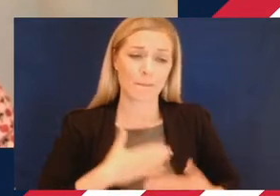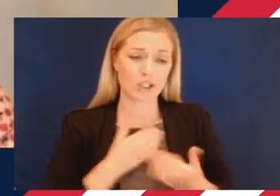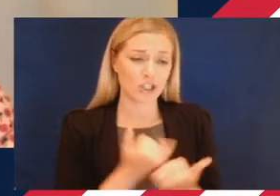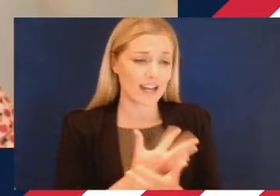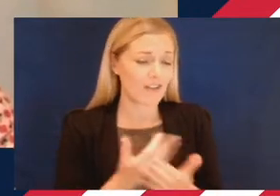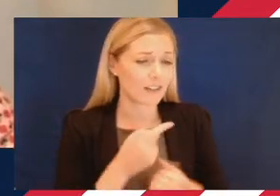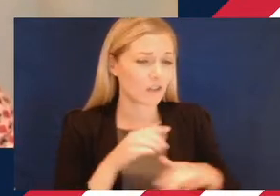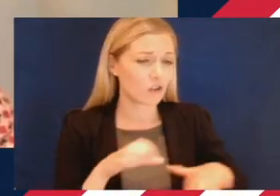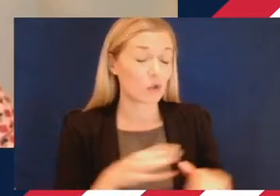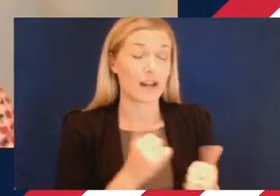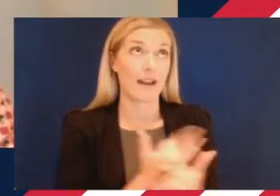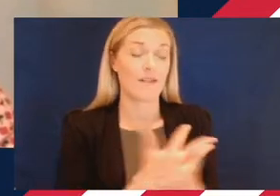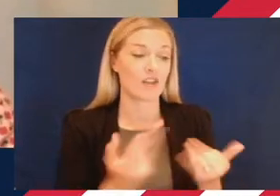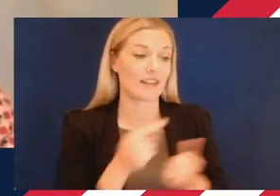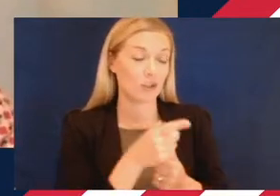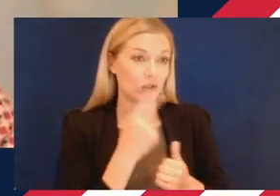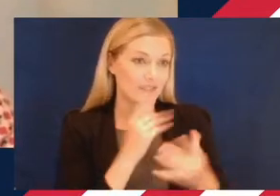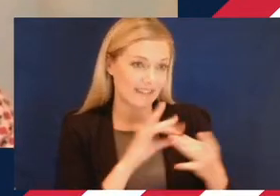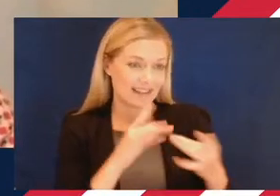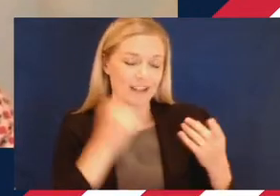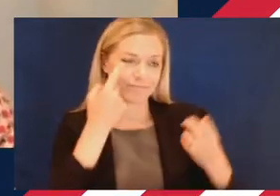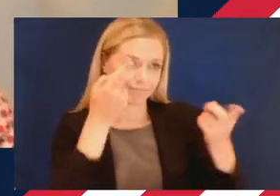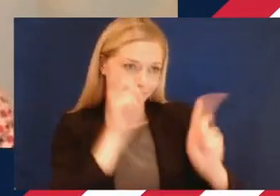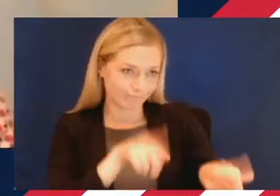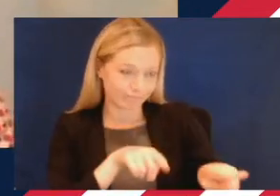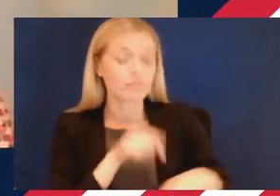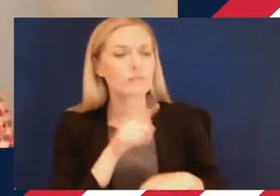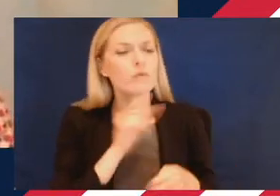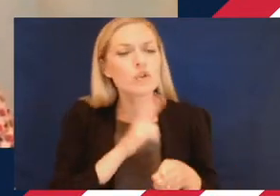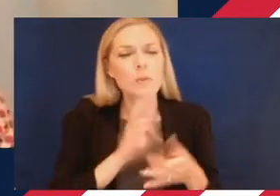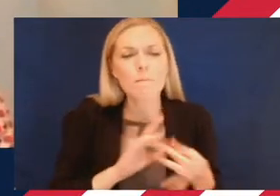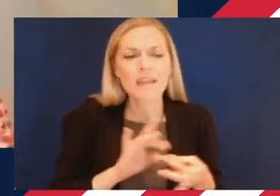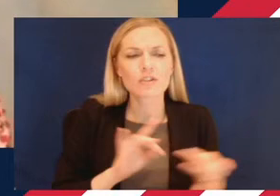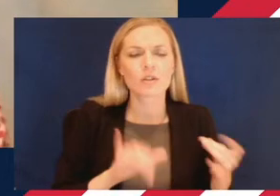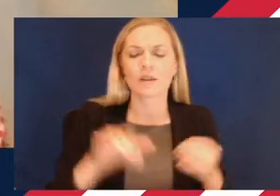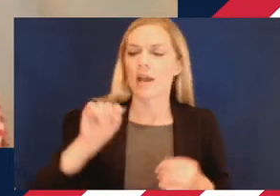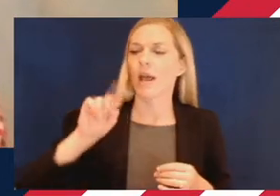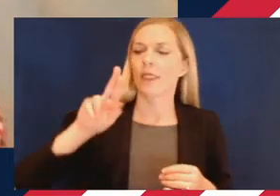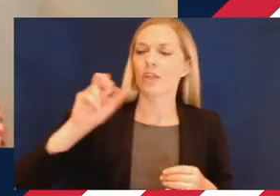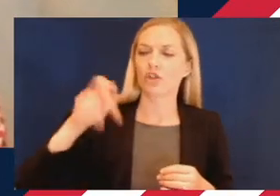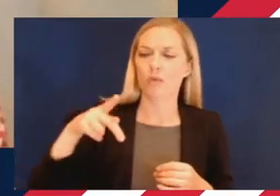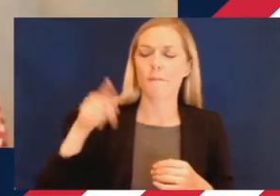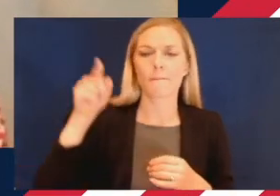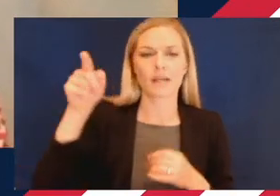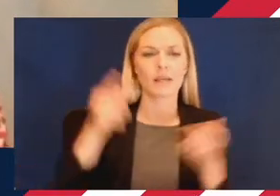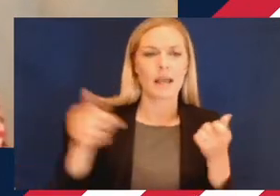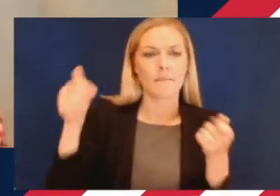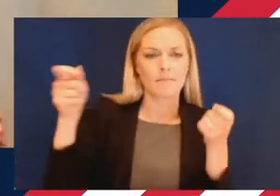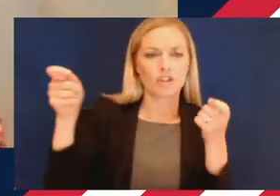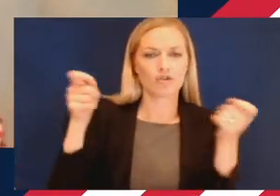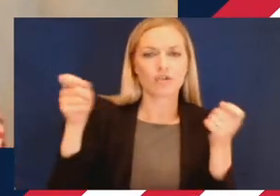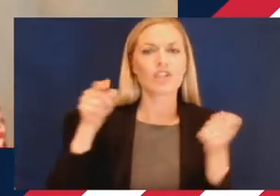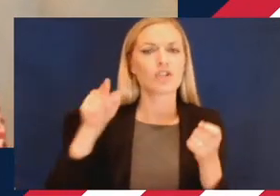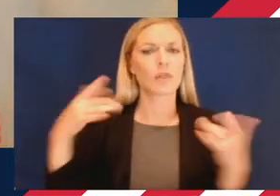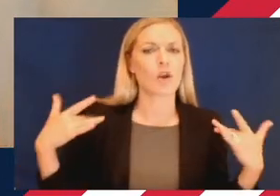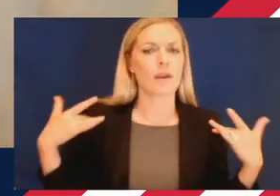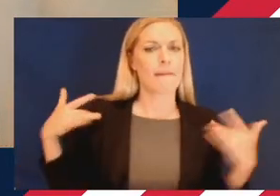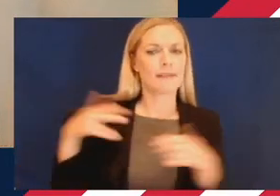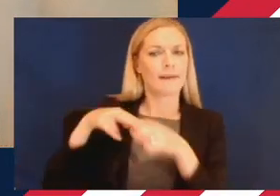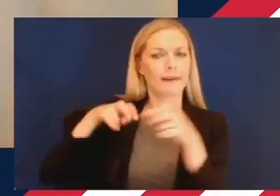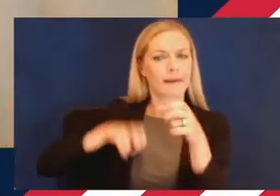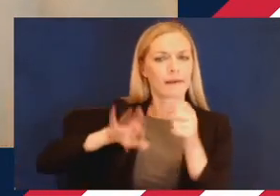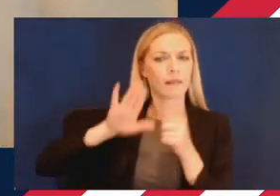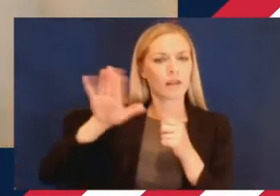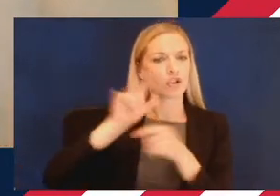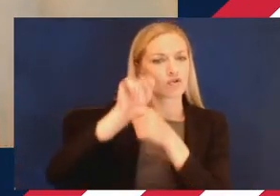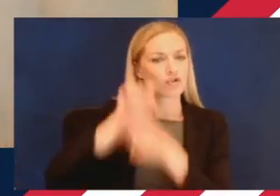mentioned that the U.S. and the Trump administration is abdicating kind of its traditional leadership role in the world, and you mentioned a couple of